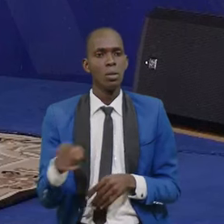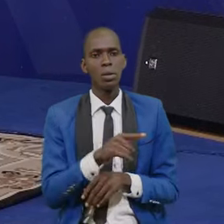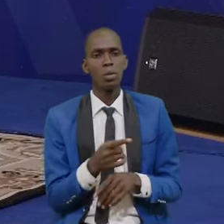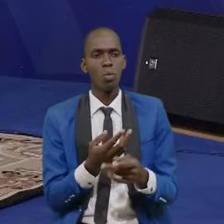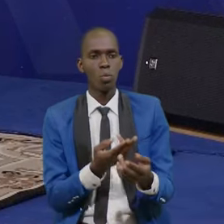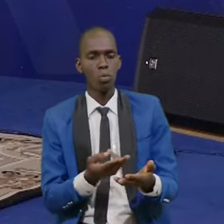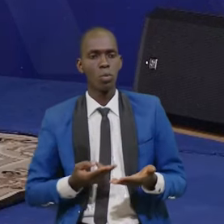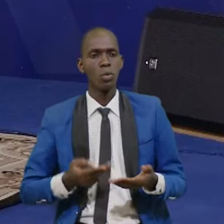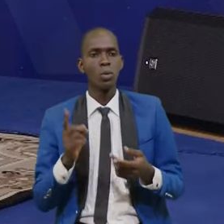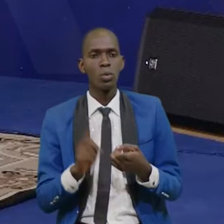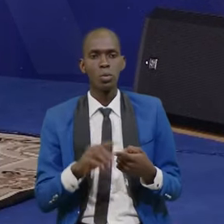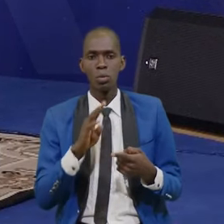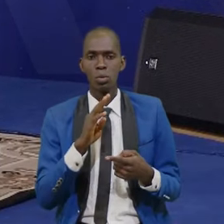deceive.